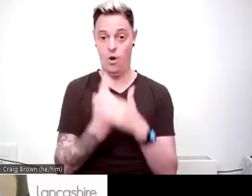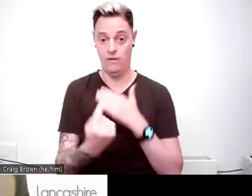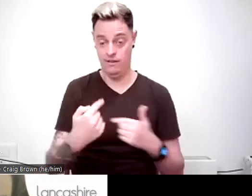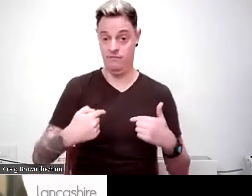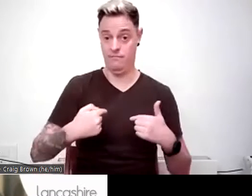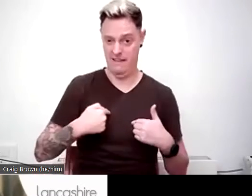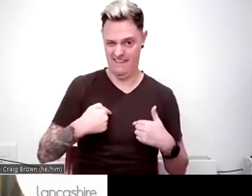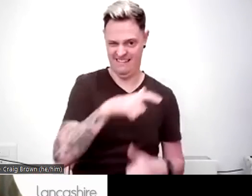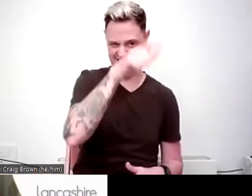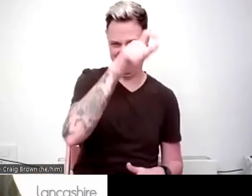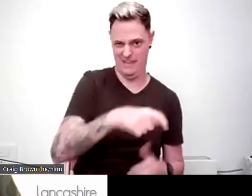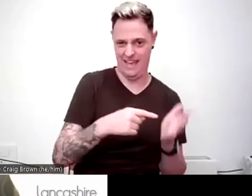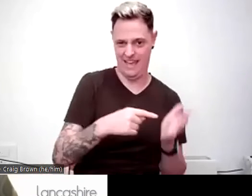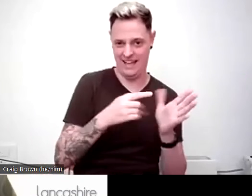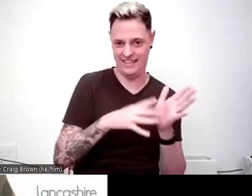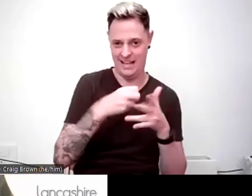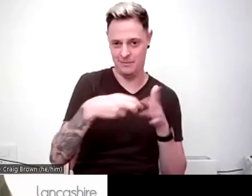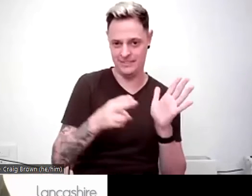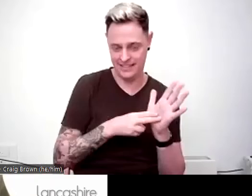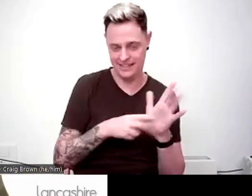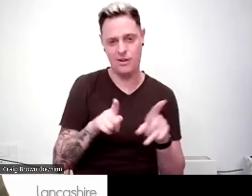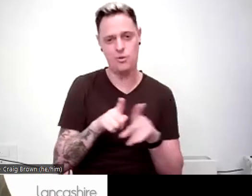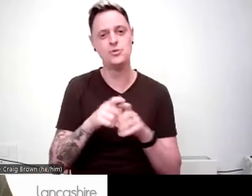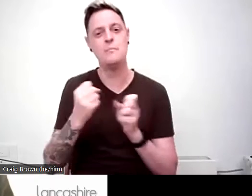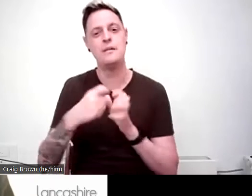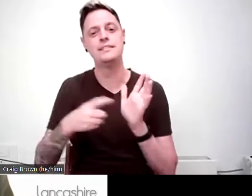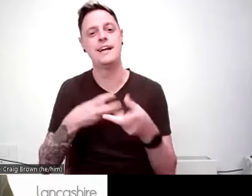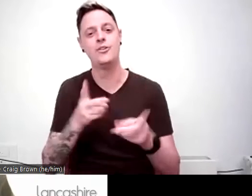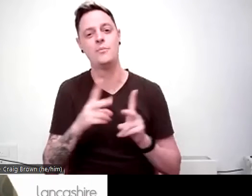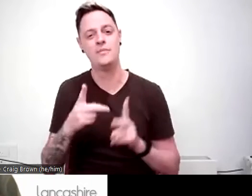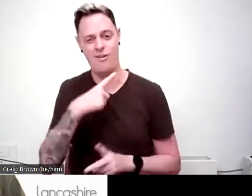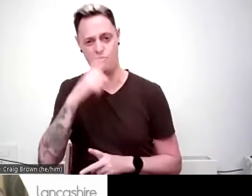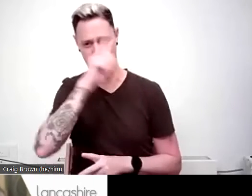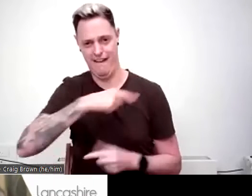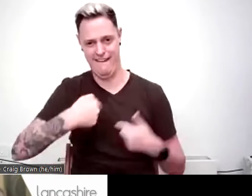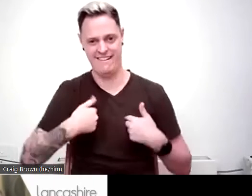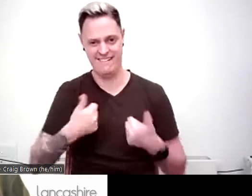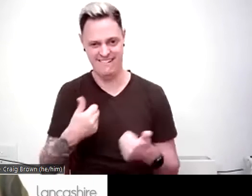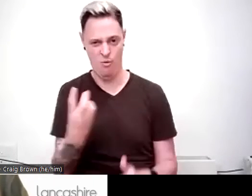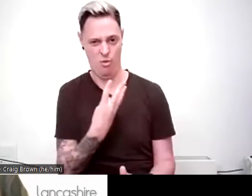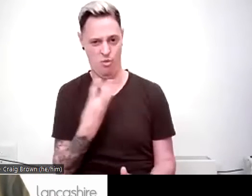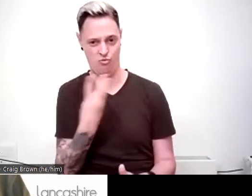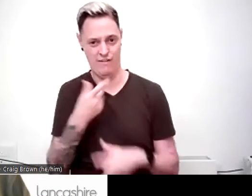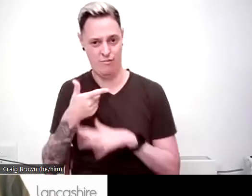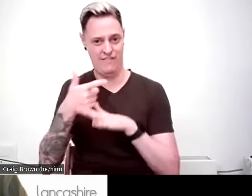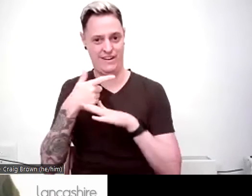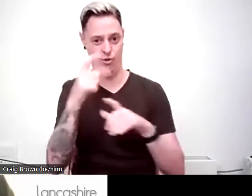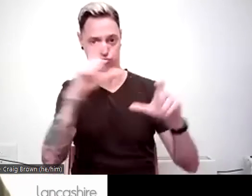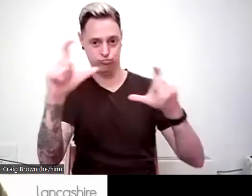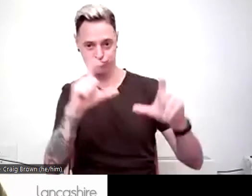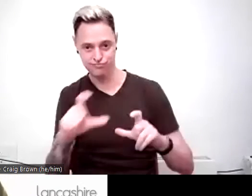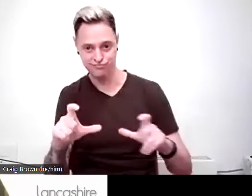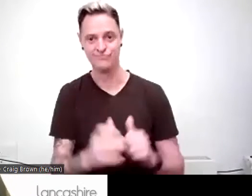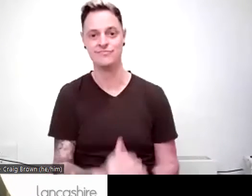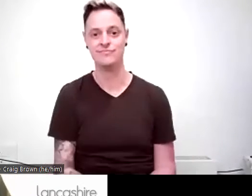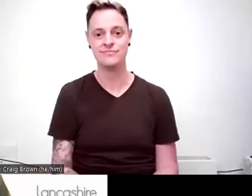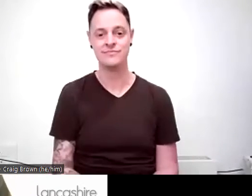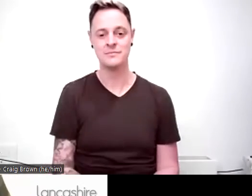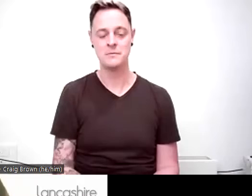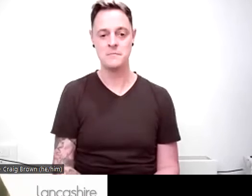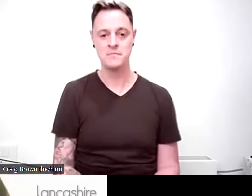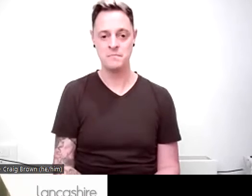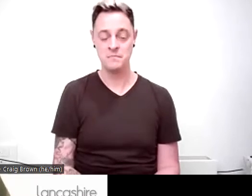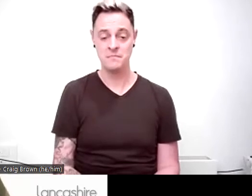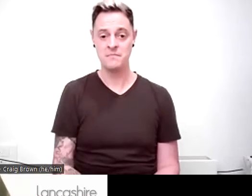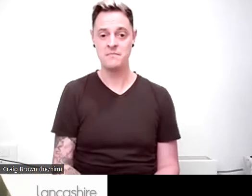guest speaker Tamsin, and of course our BSL interpreter Craig, who will have our videos on. So a little